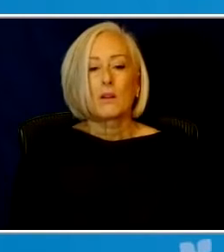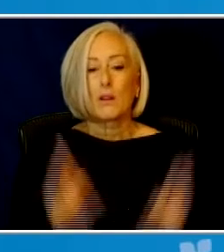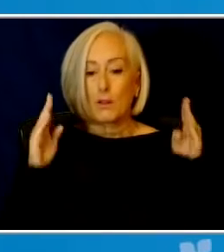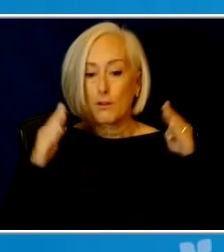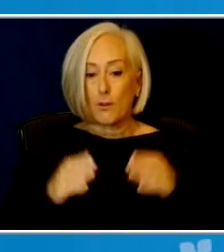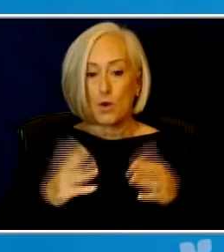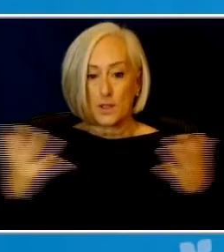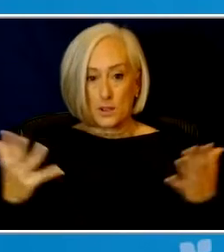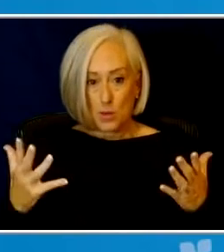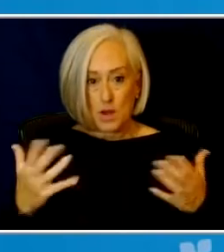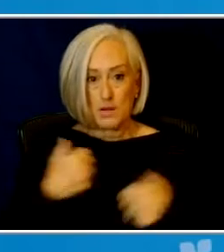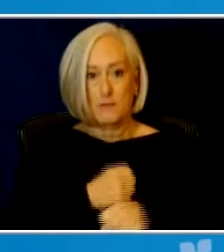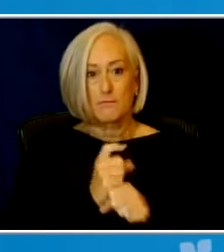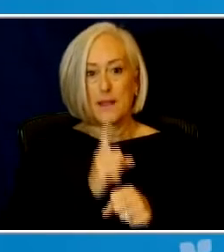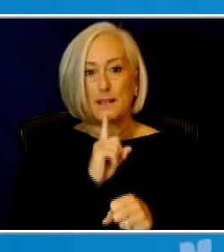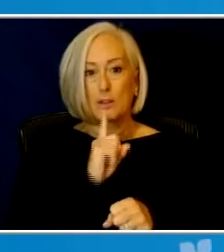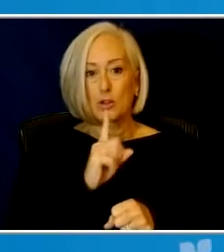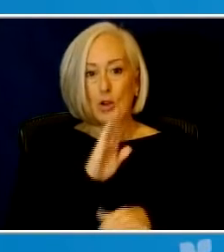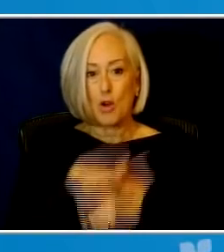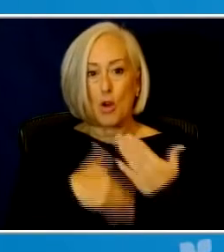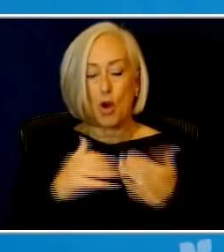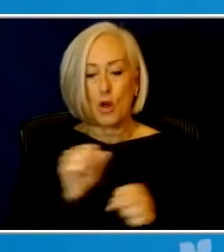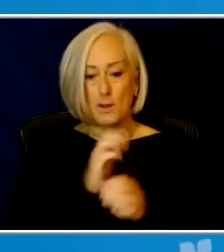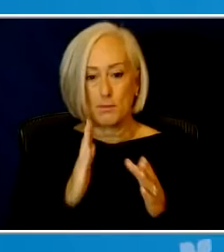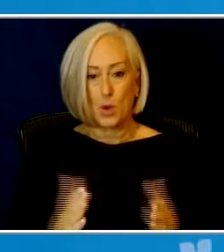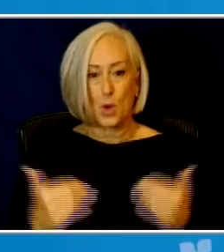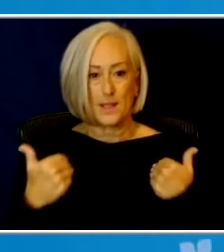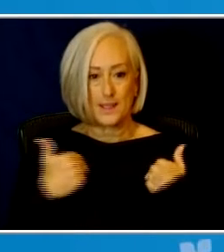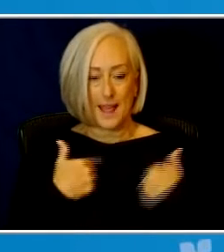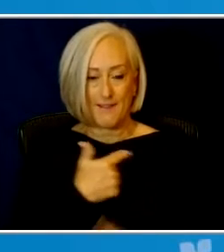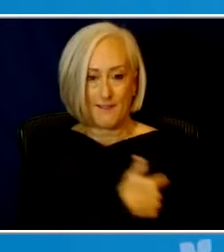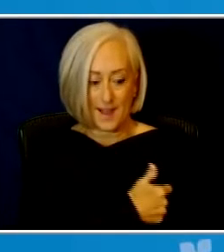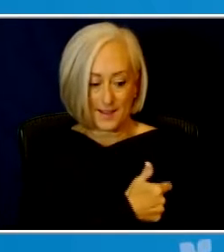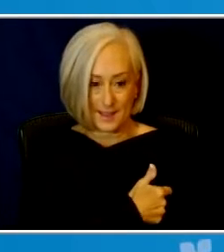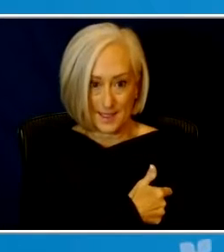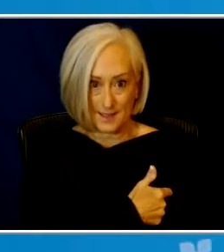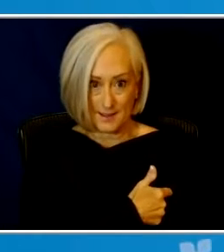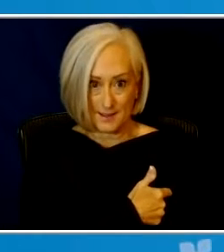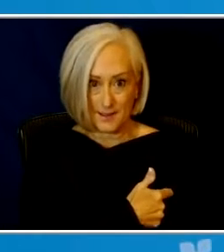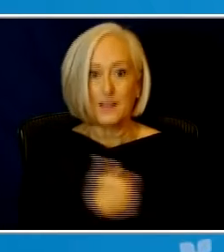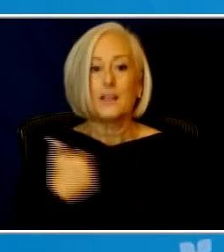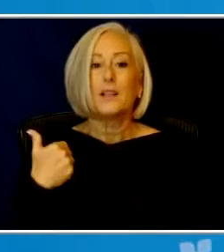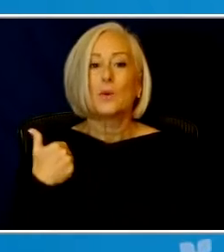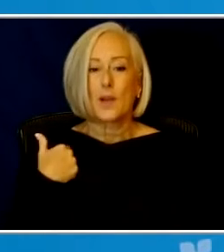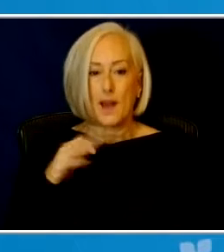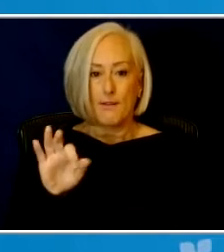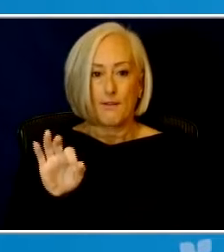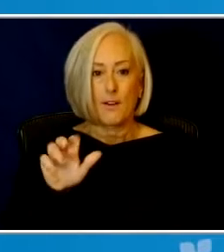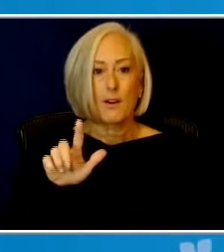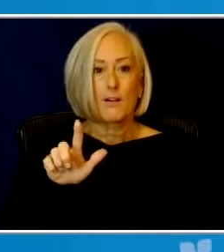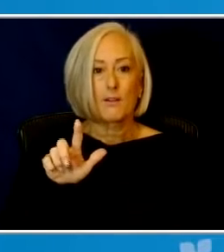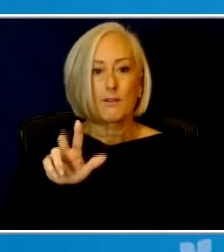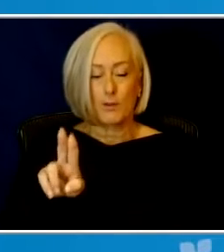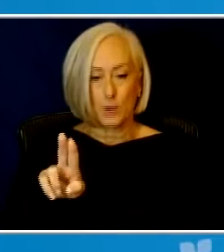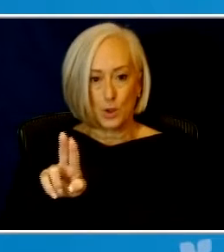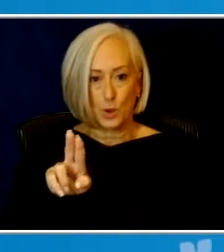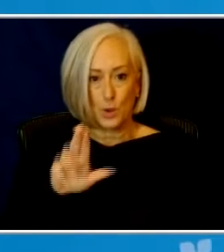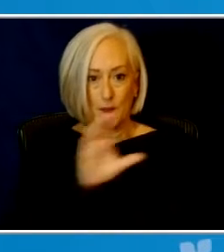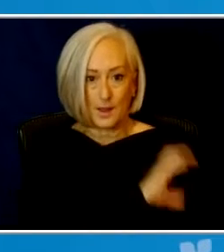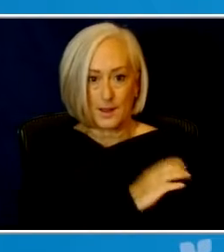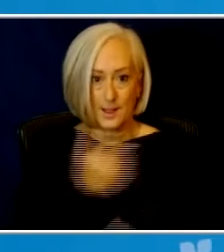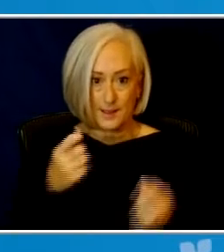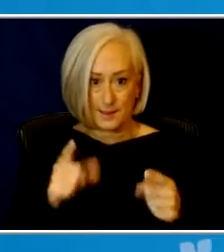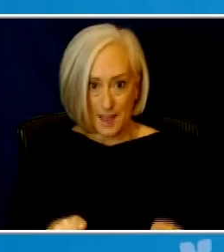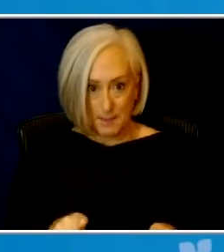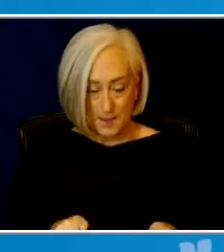our employees. We have our flu vaccine clinics going on currently, and also concurrently the new bivalent